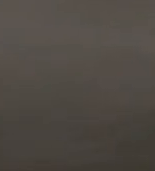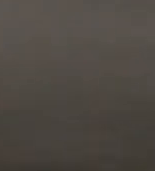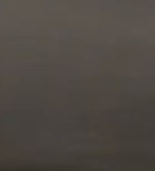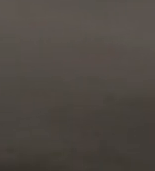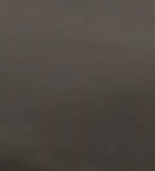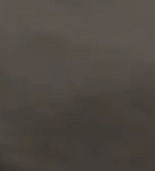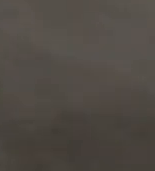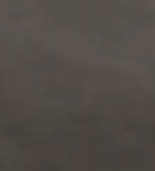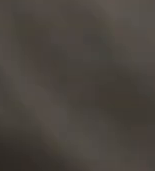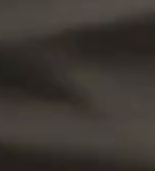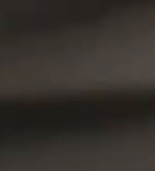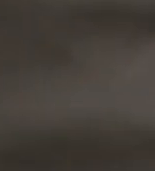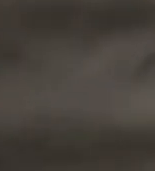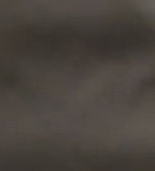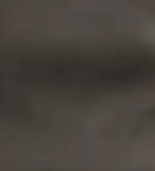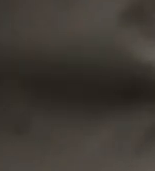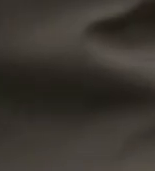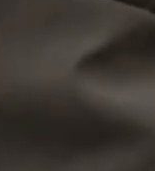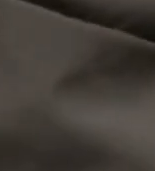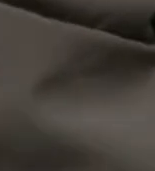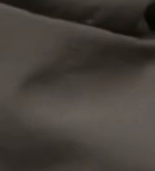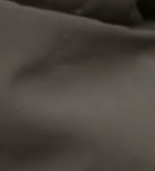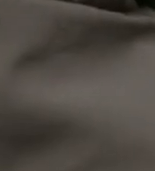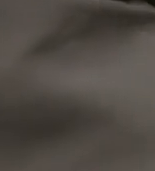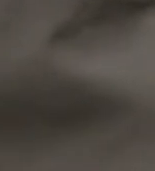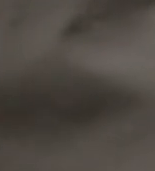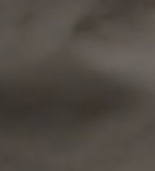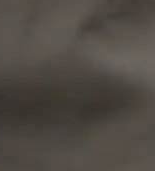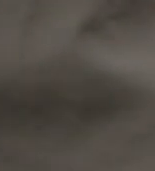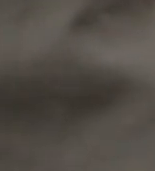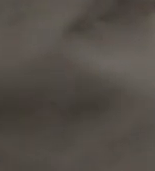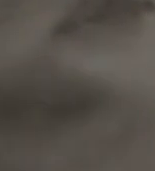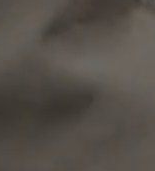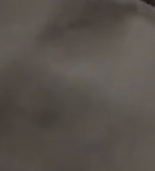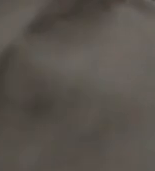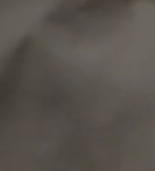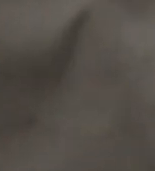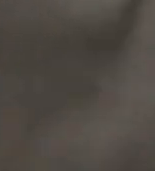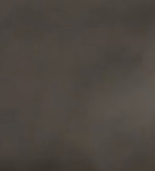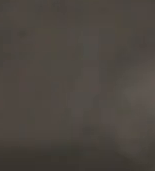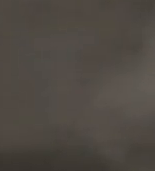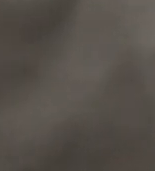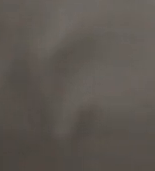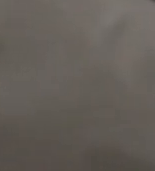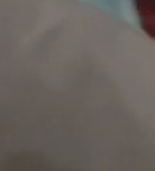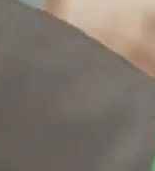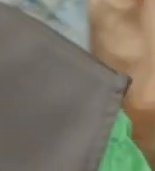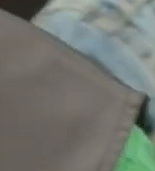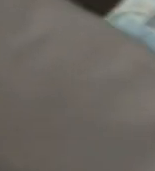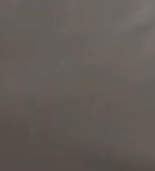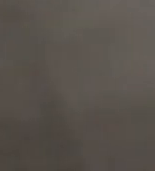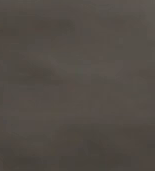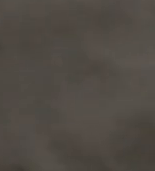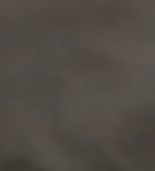The color of the skin is your pride. enjoy.